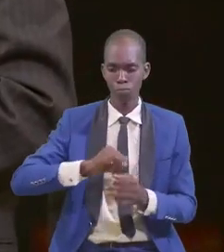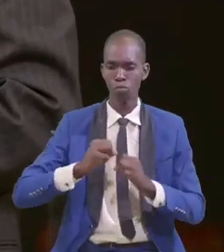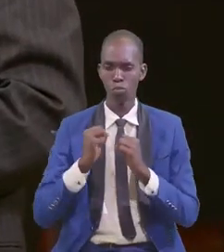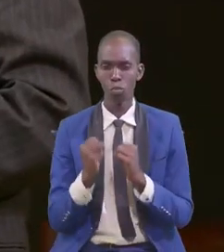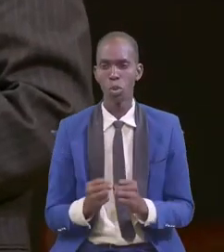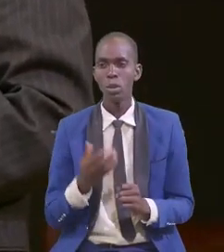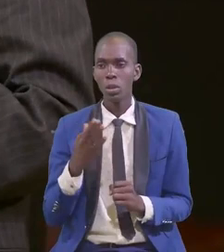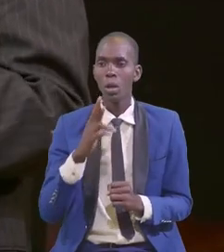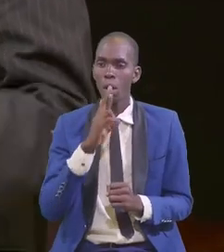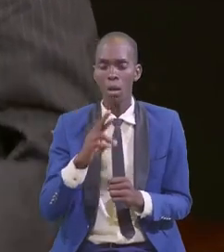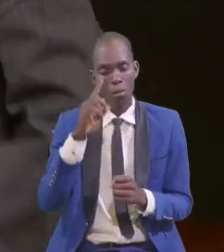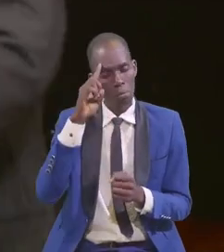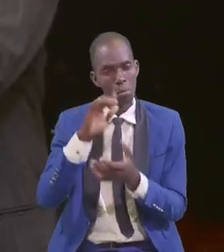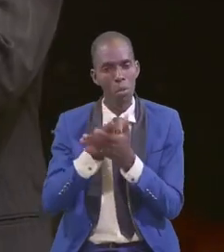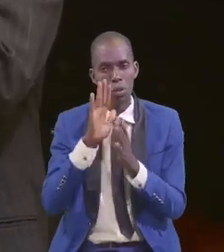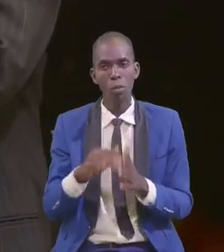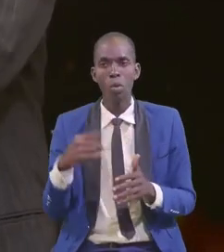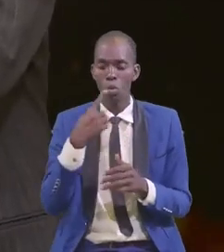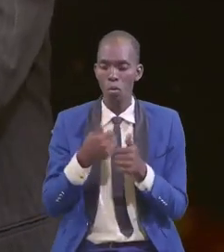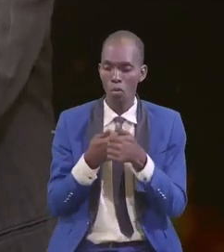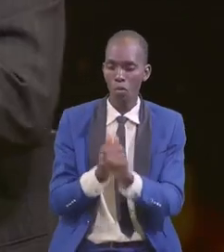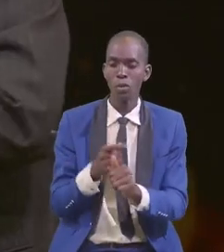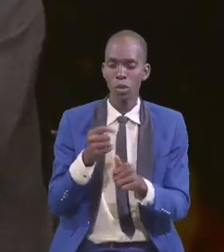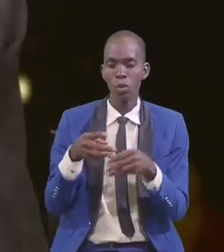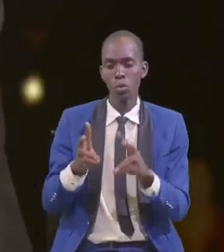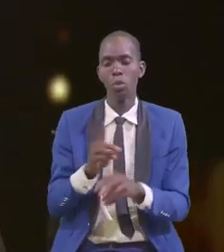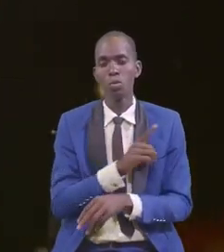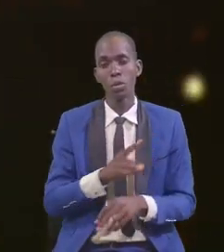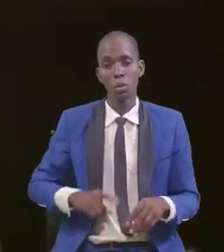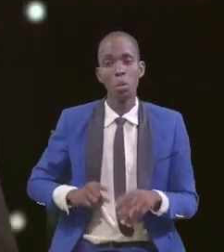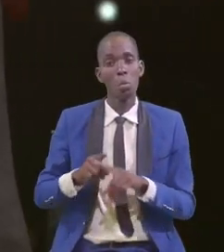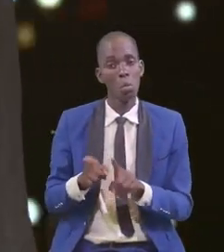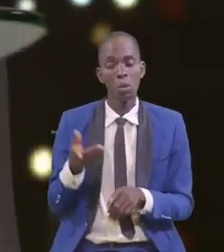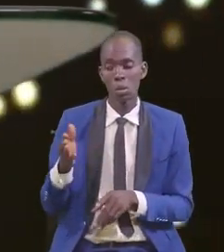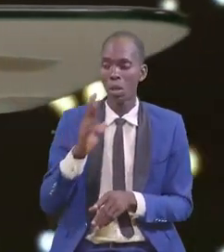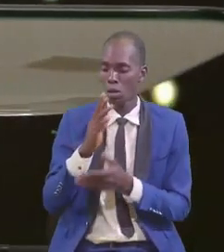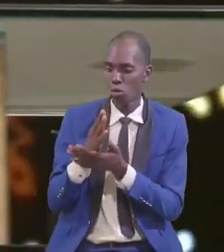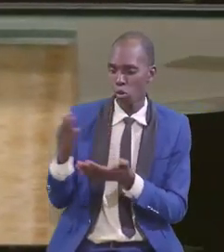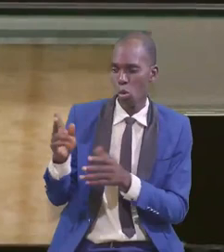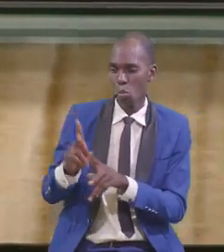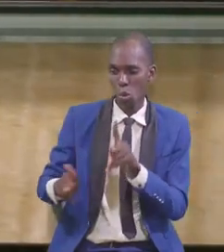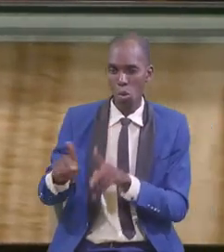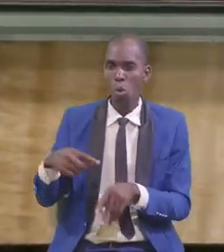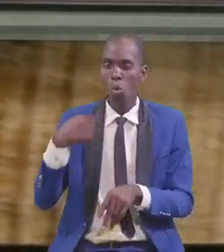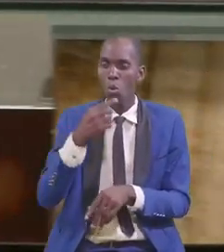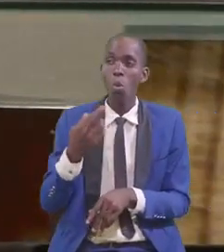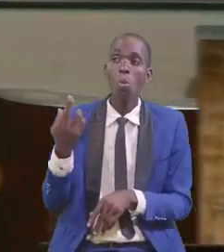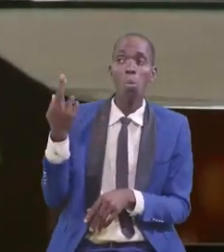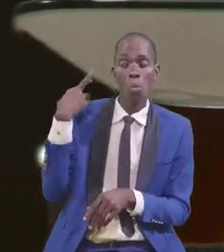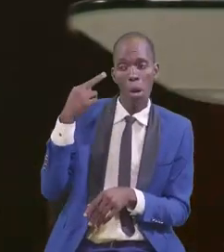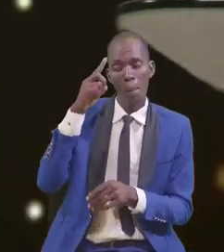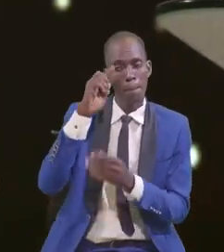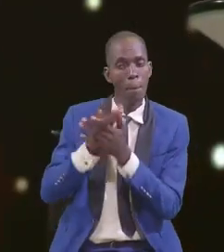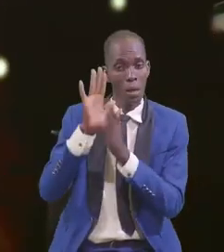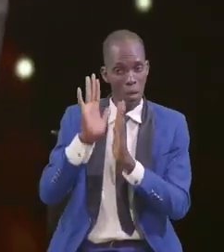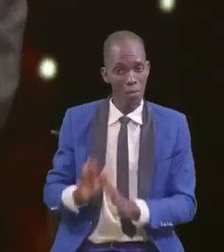who keep to the way the Lord has given. There are some other people, they were believers, and they still think they are